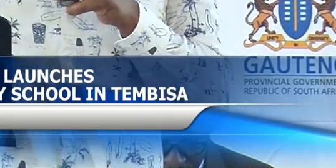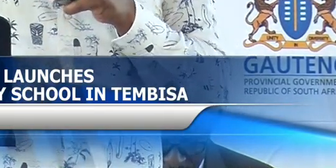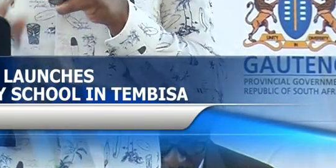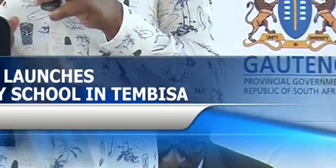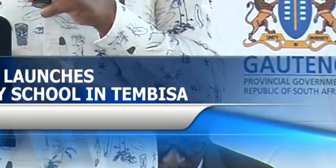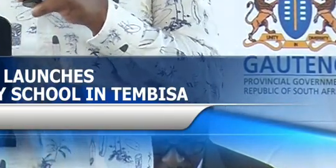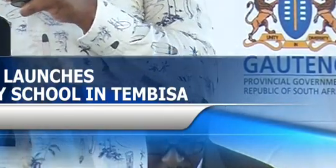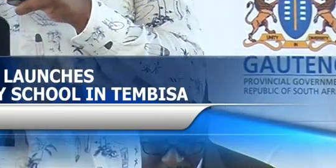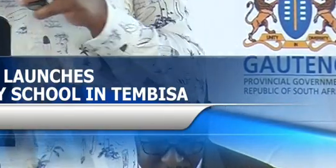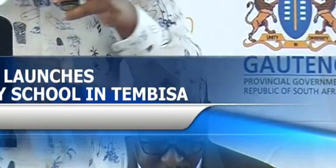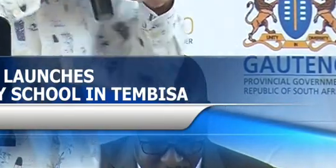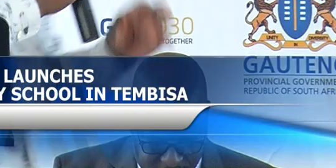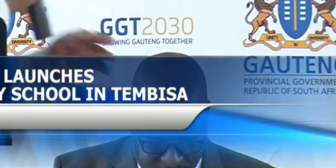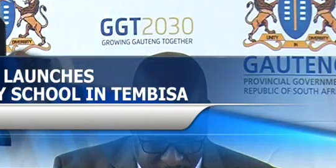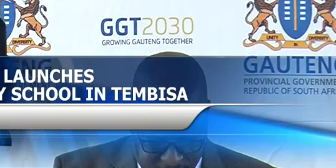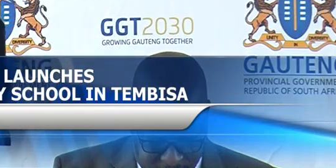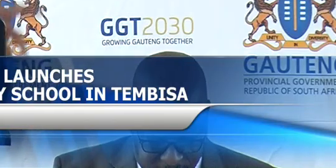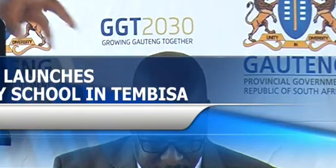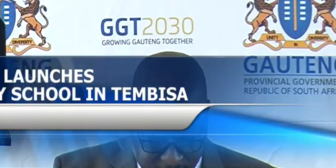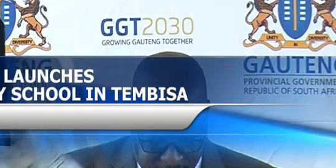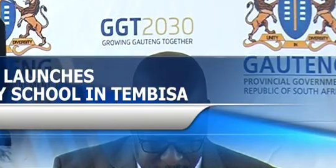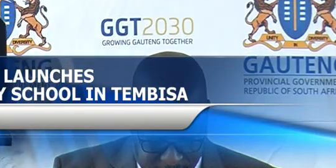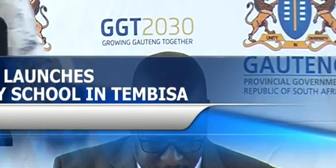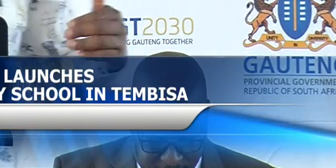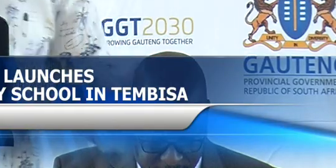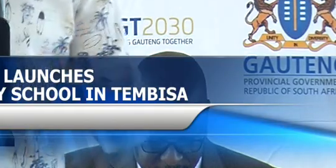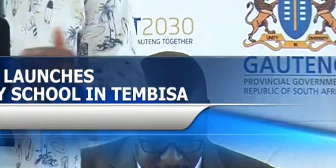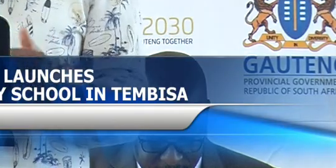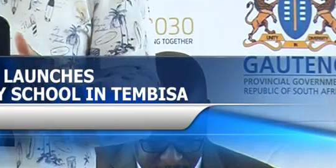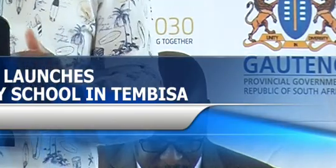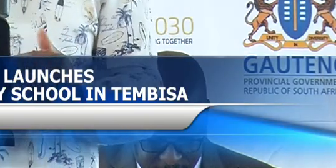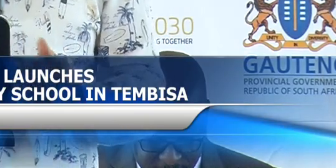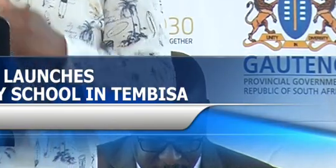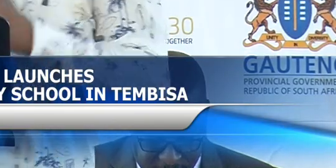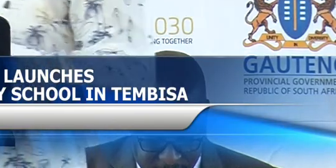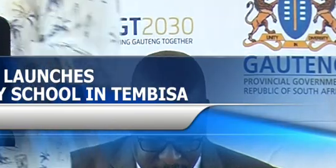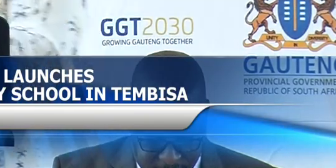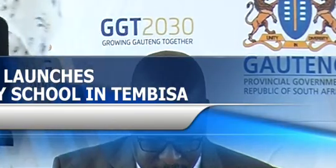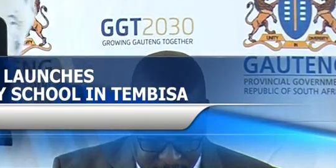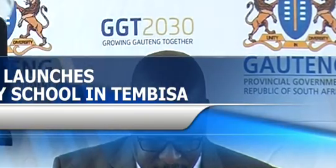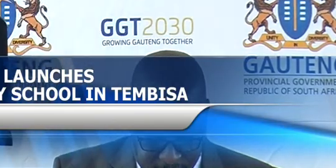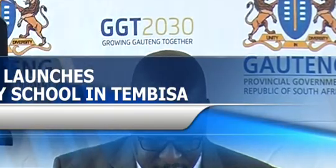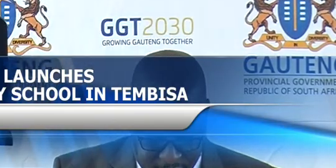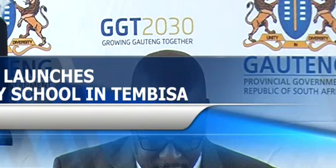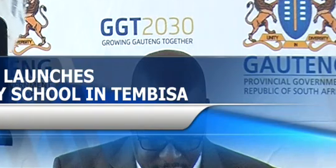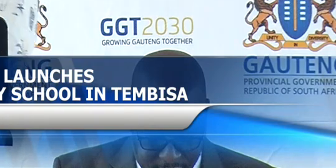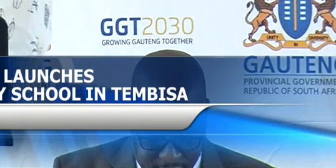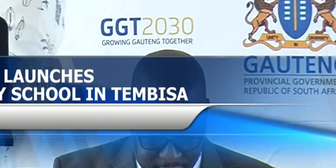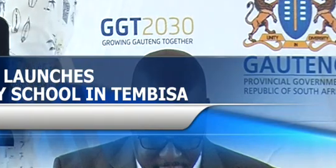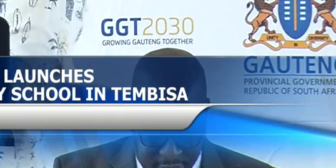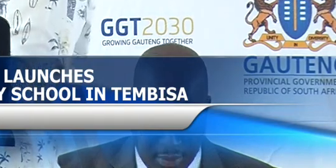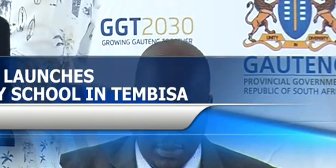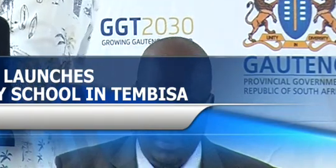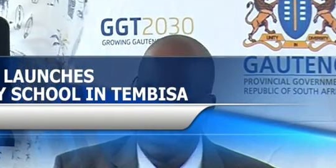sicacise lokho kuqala as we hand over the school namhlanje si department ye infrastructure so